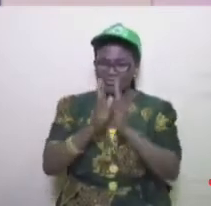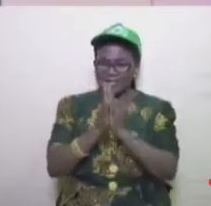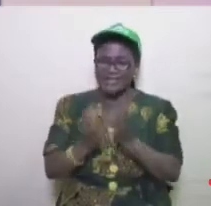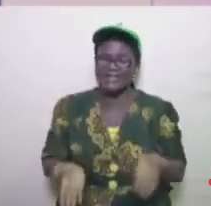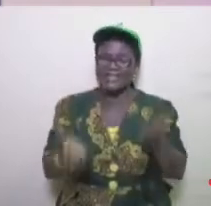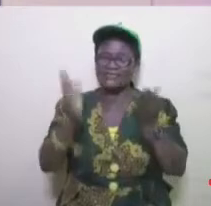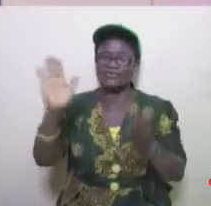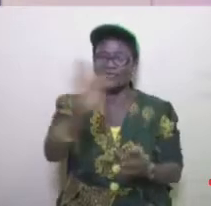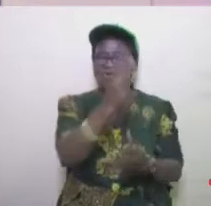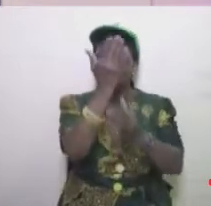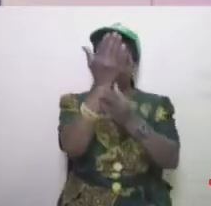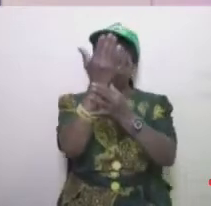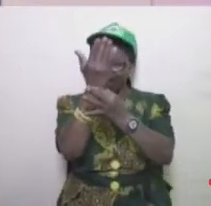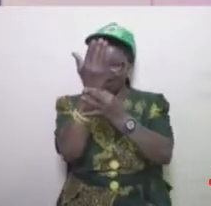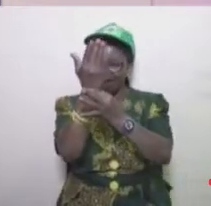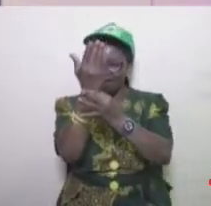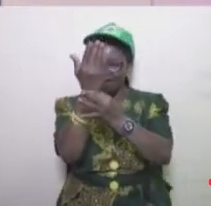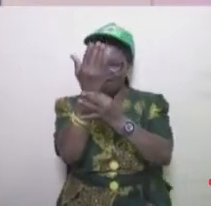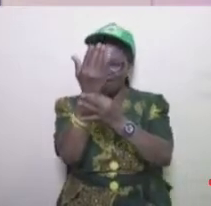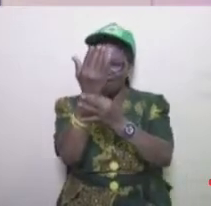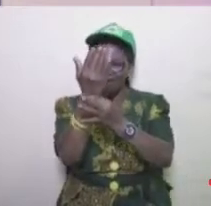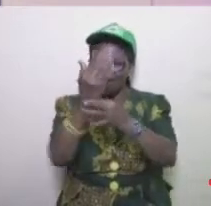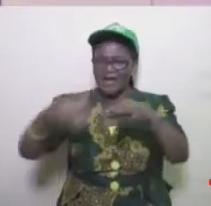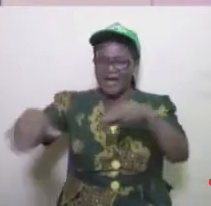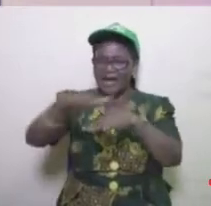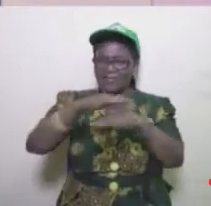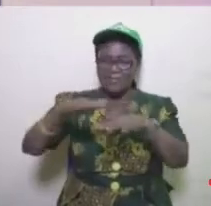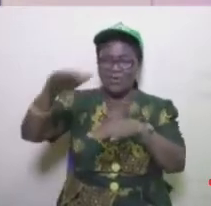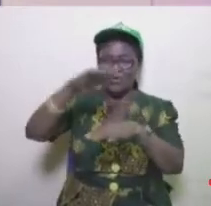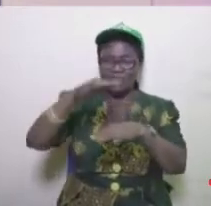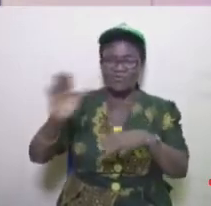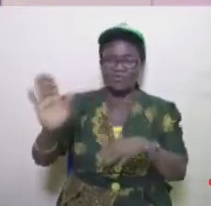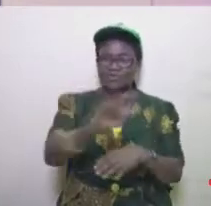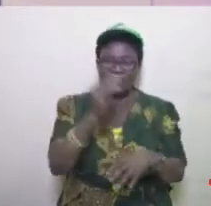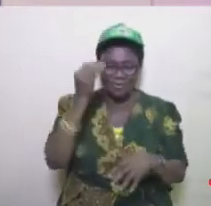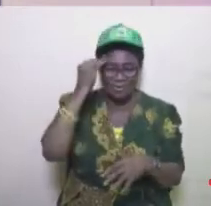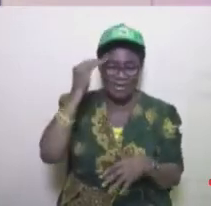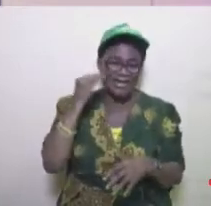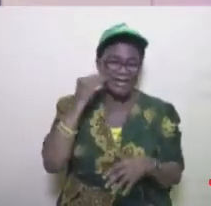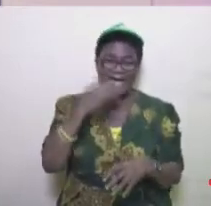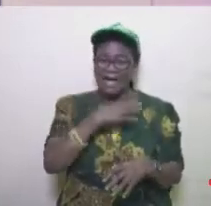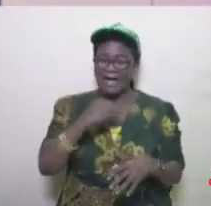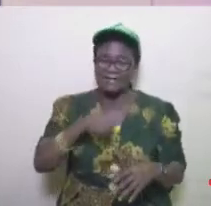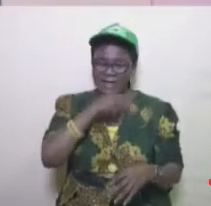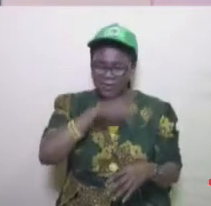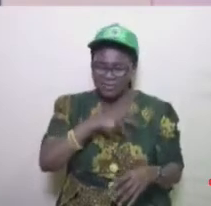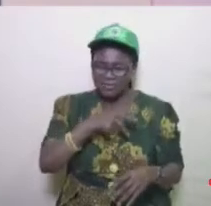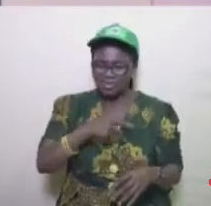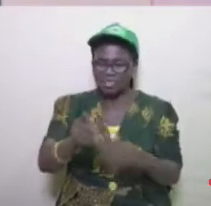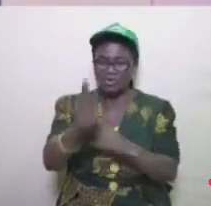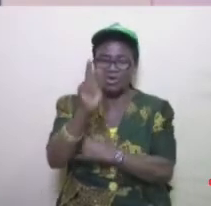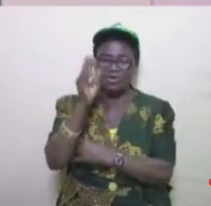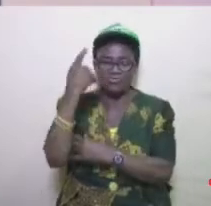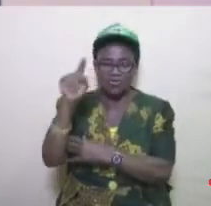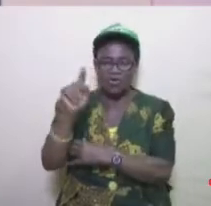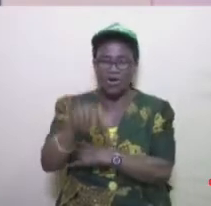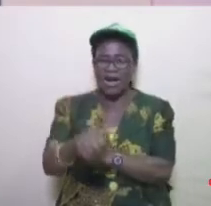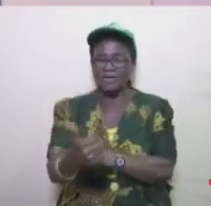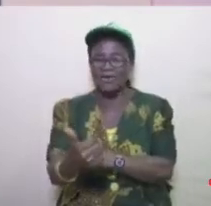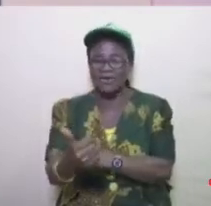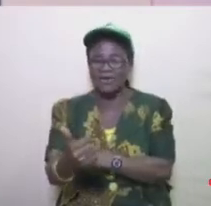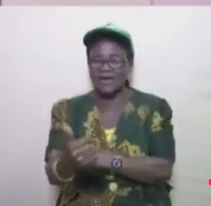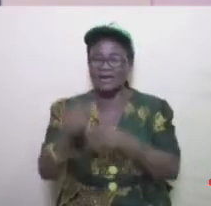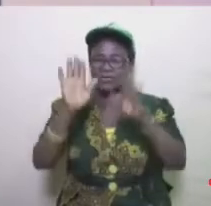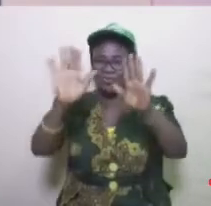head and just appreciate God for another wonderful time that we have come, another